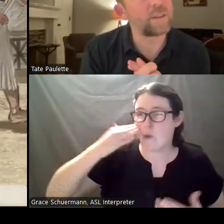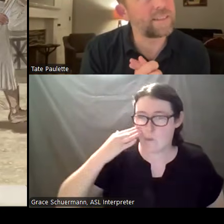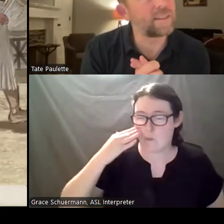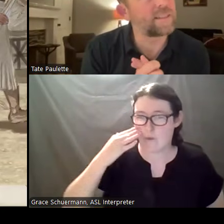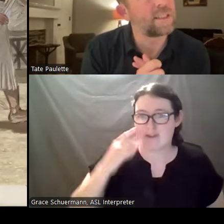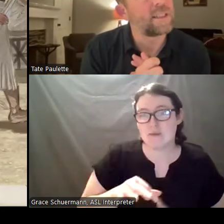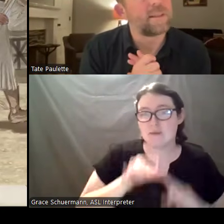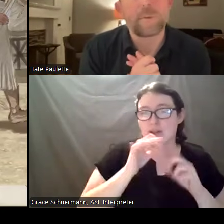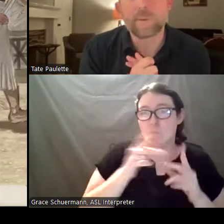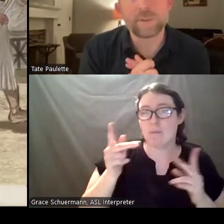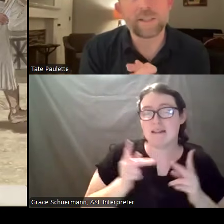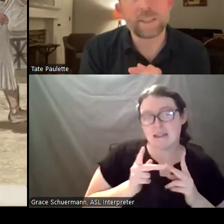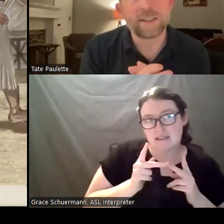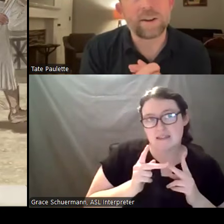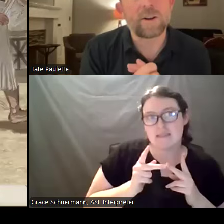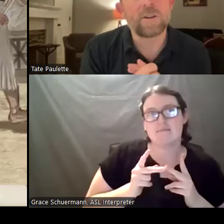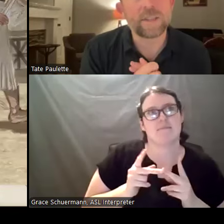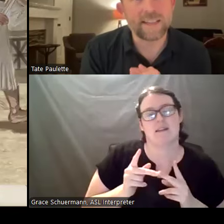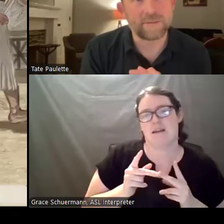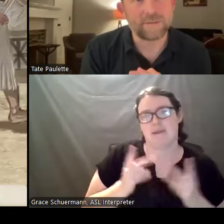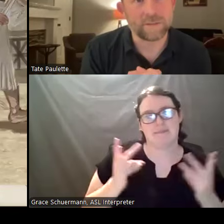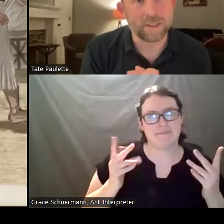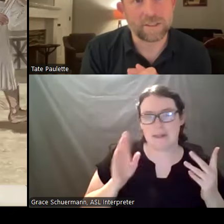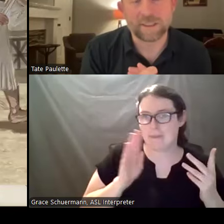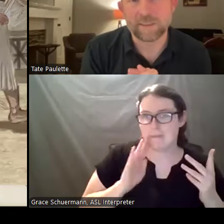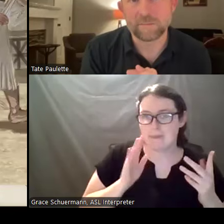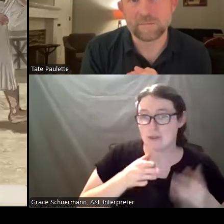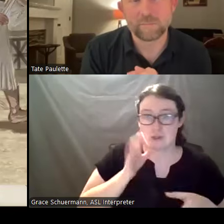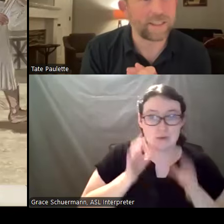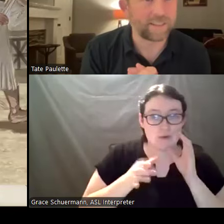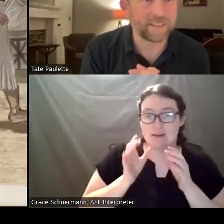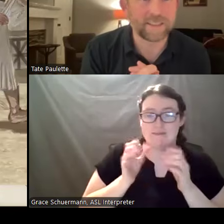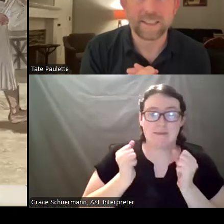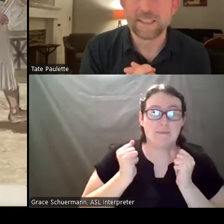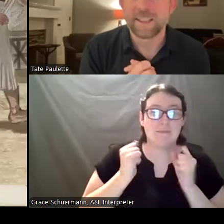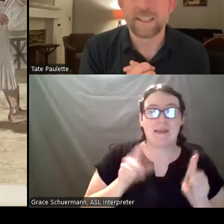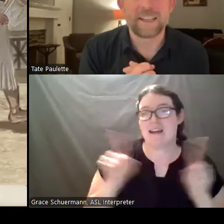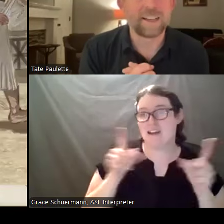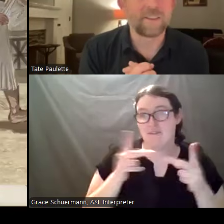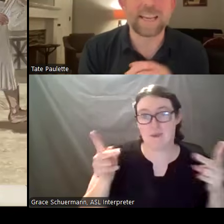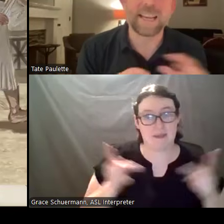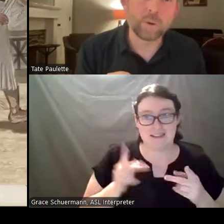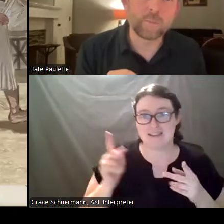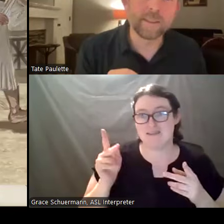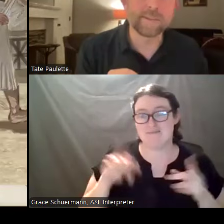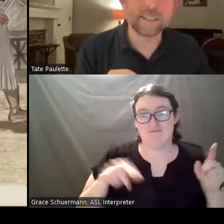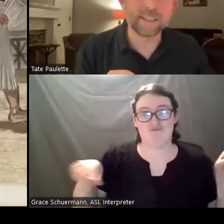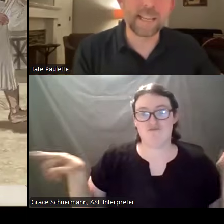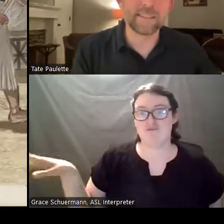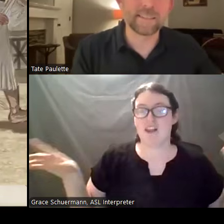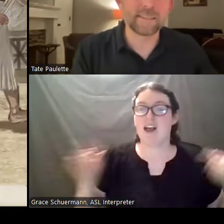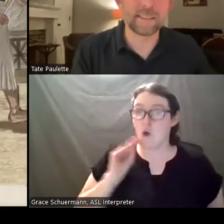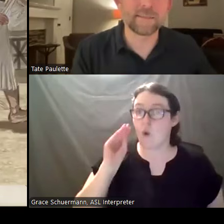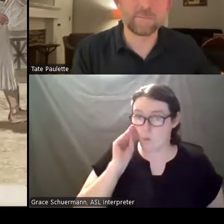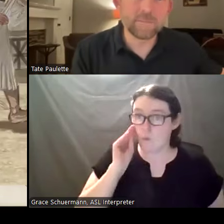special places. People drink beer in all kinds of different places. I think at home, the evidence for